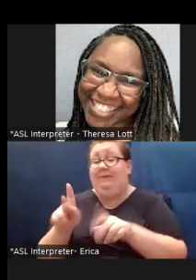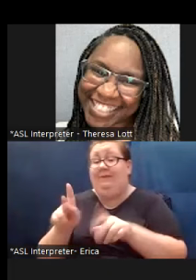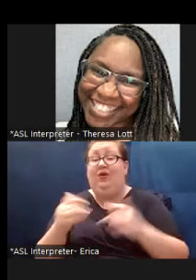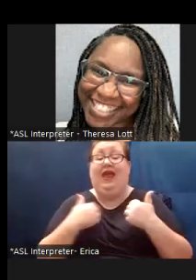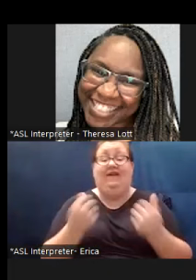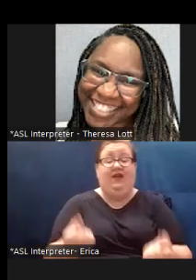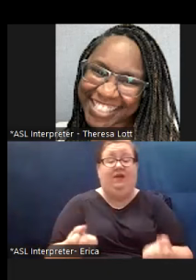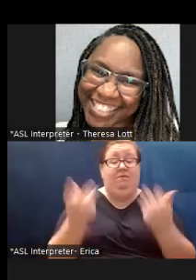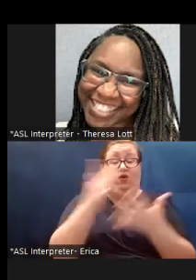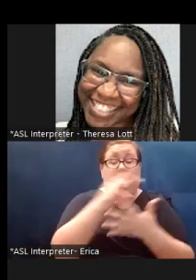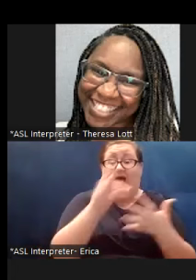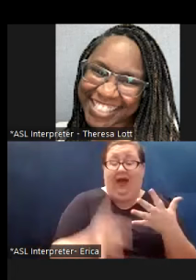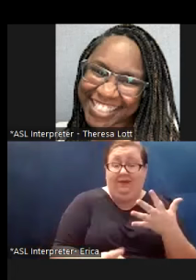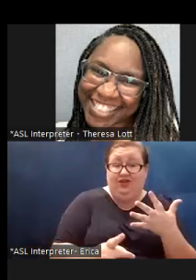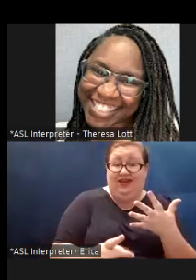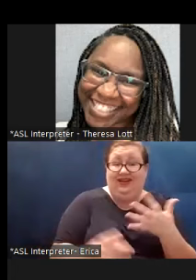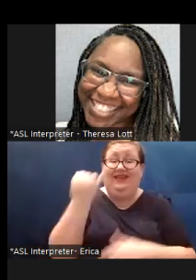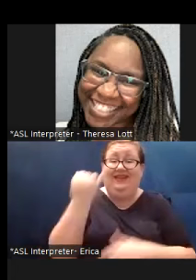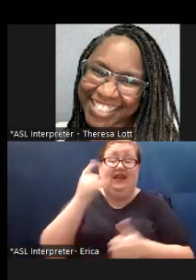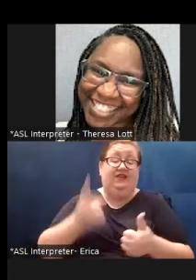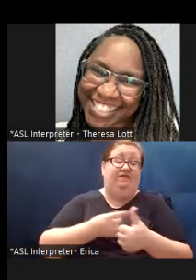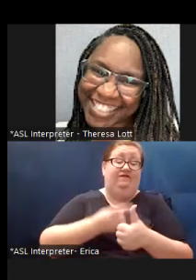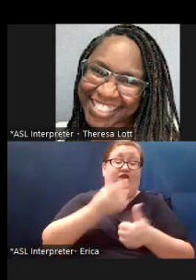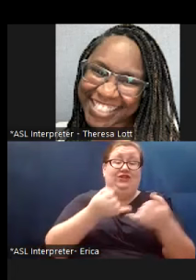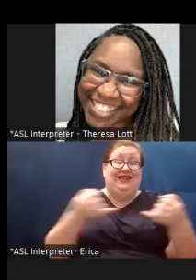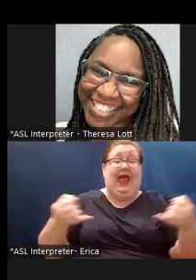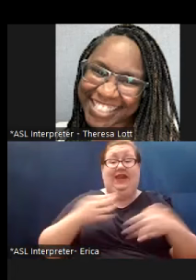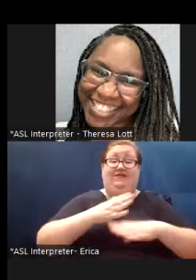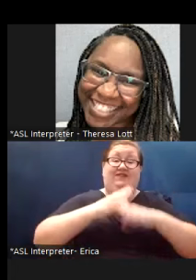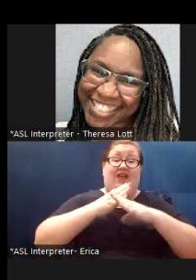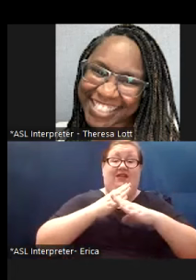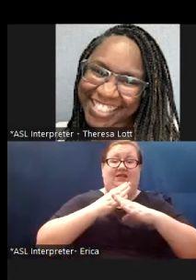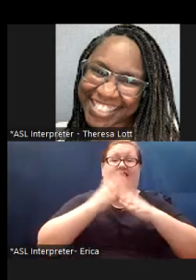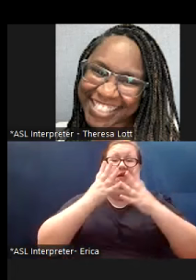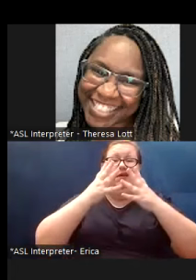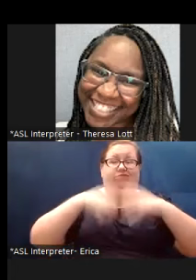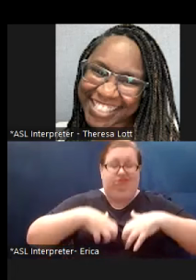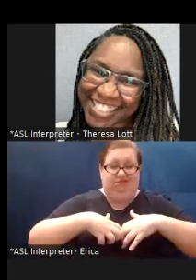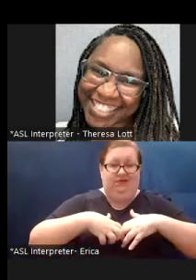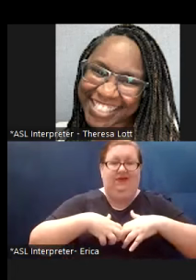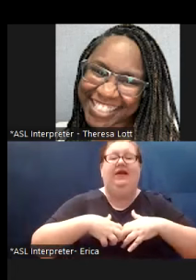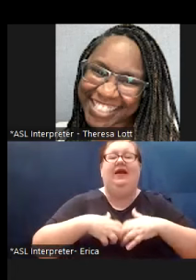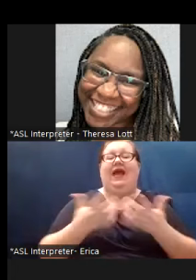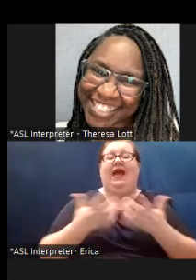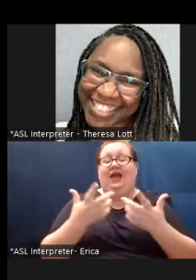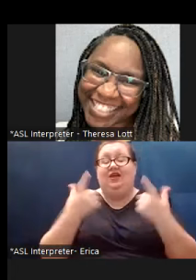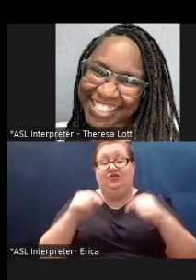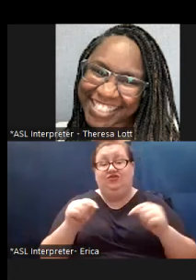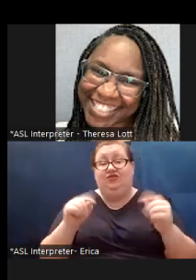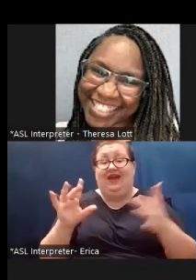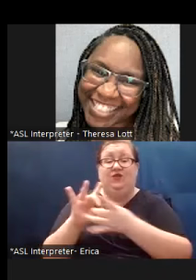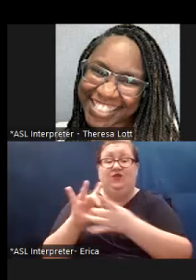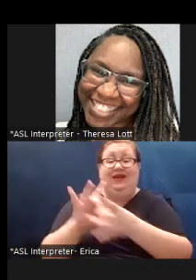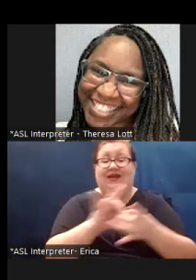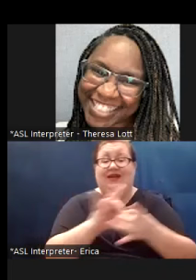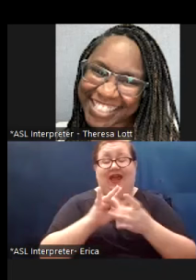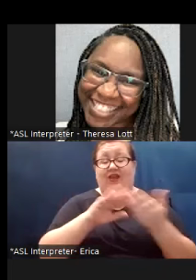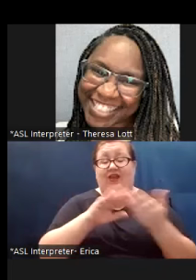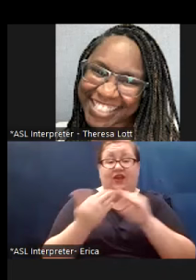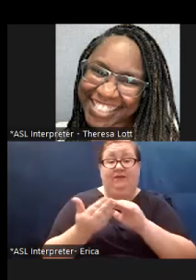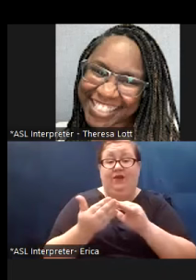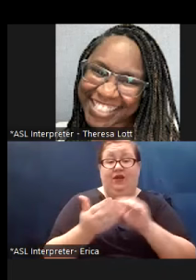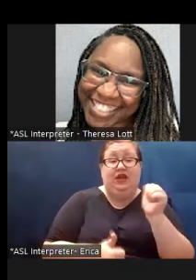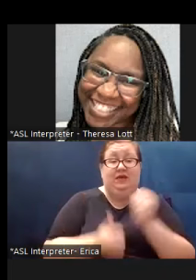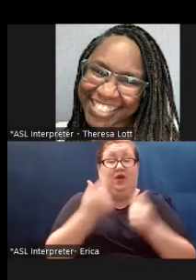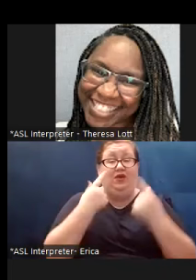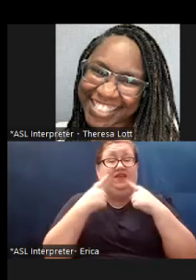case of first line of defense fails, and by focusing on improvements that can connect our communities more effectively to themselves,